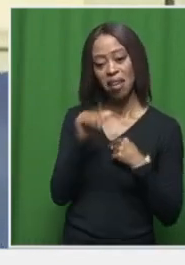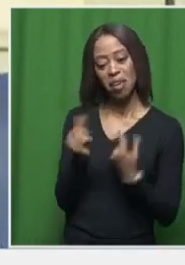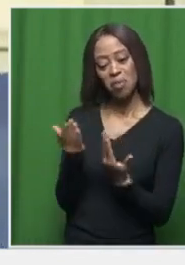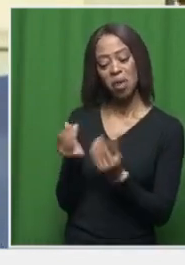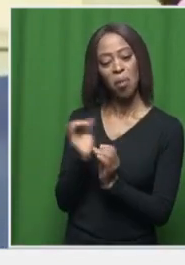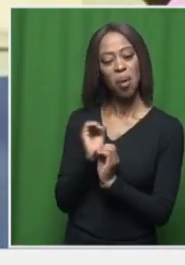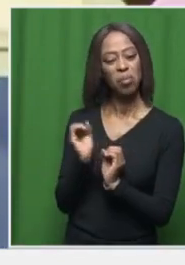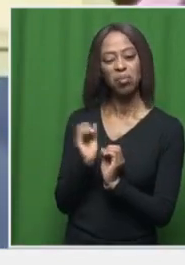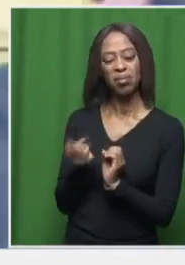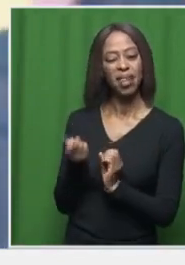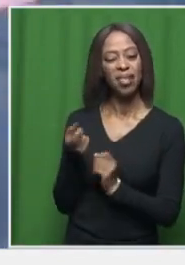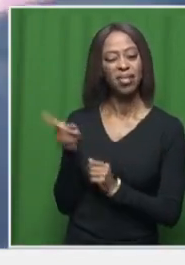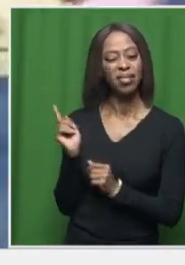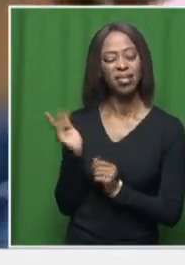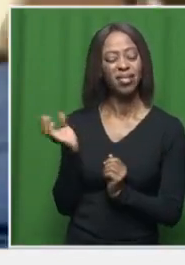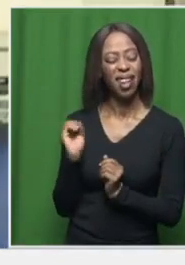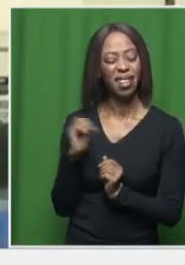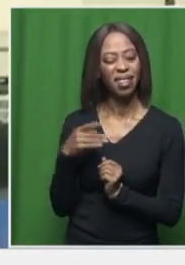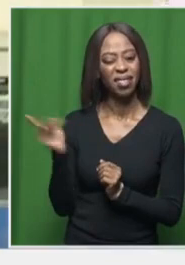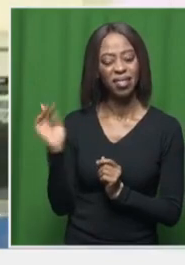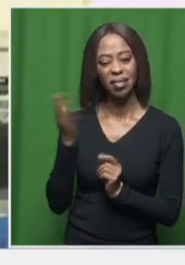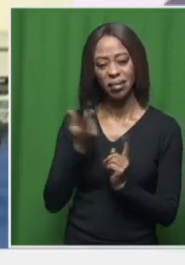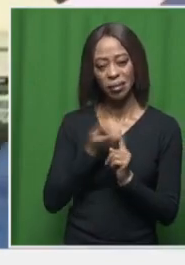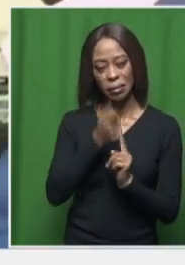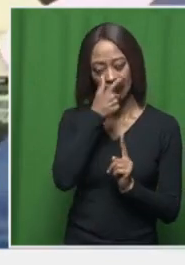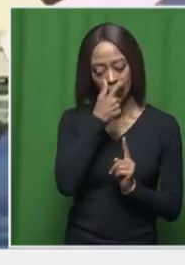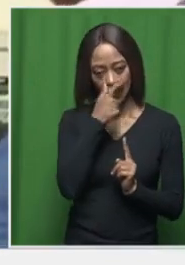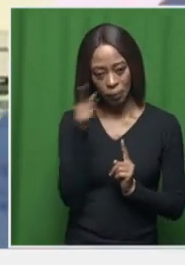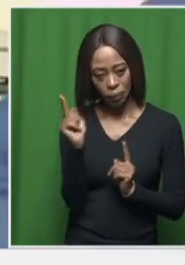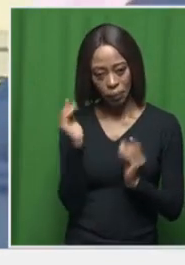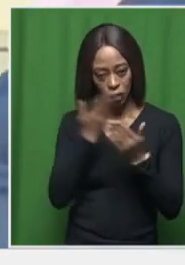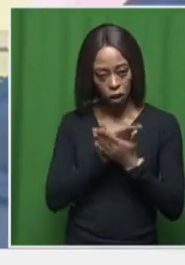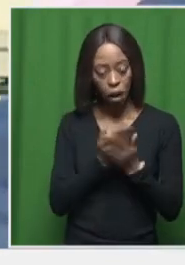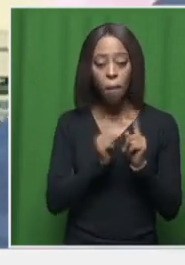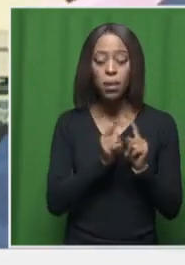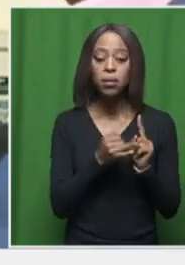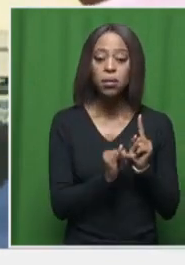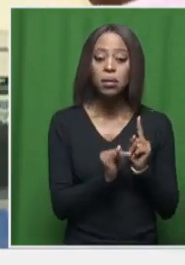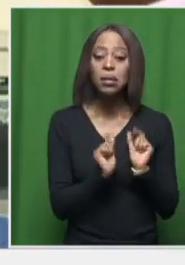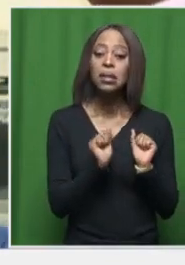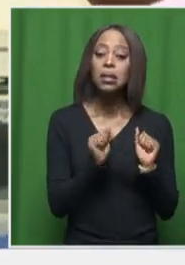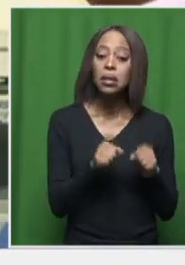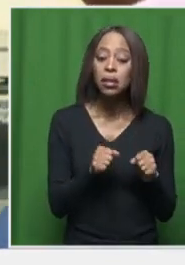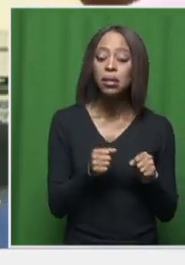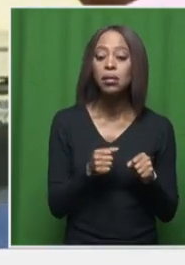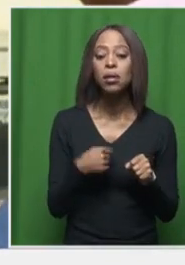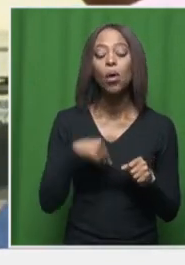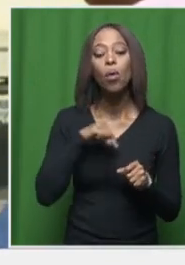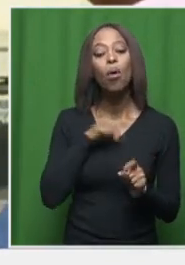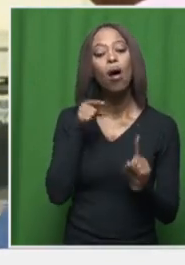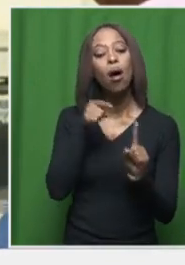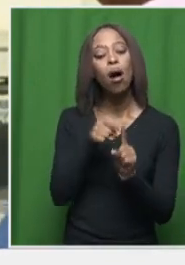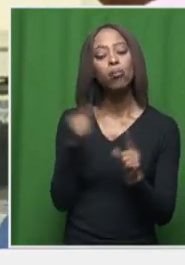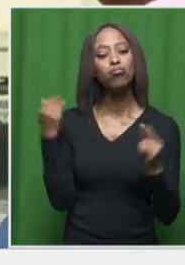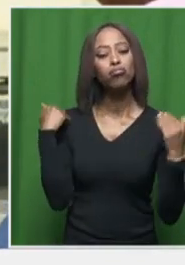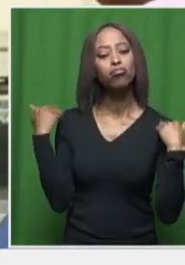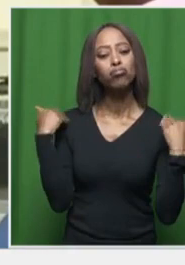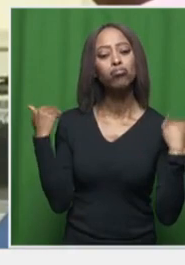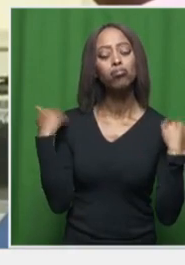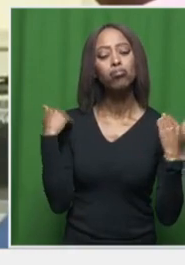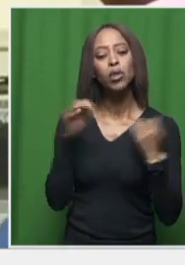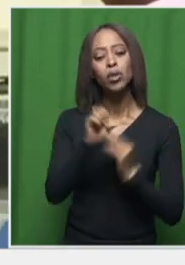are expecting from the president this evening. However, of course, we are not intending on disrupting the